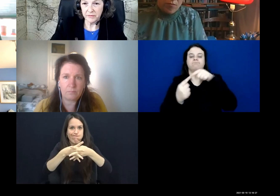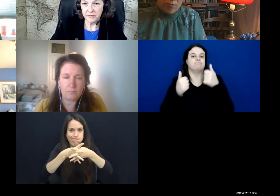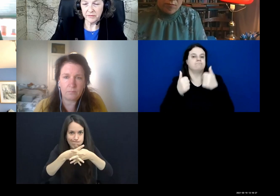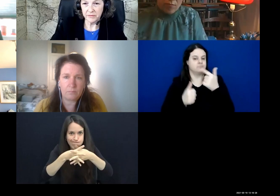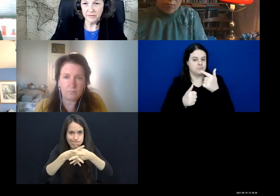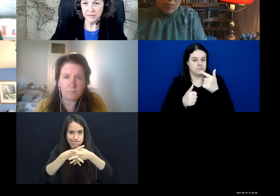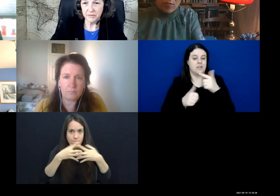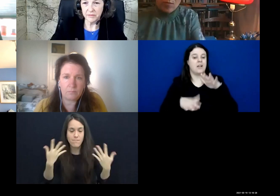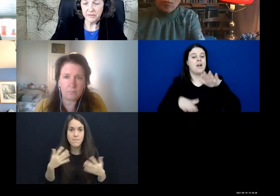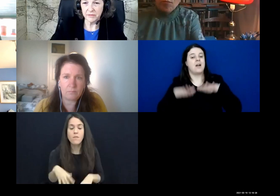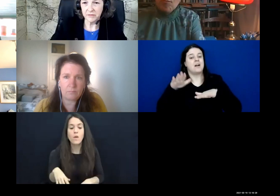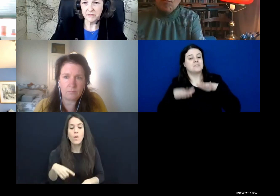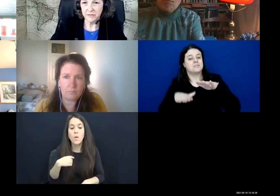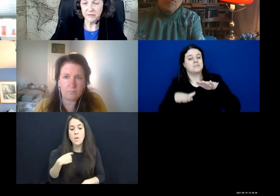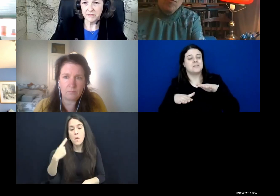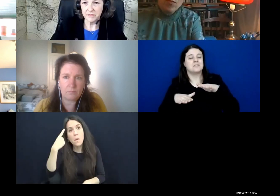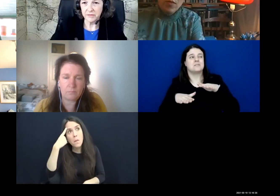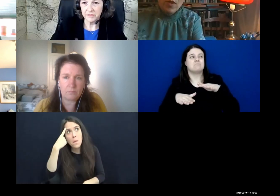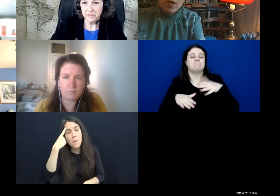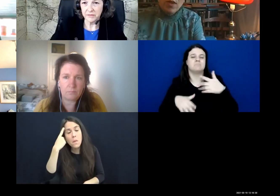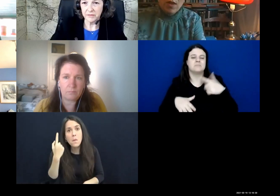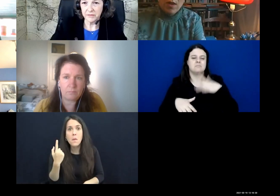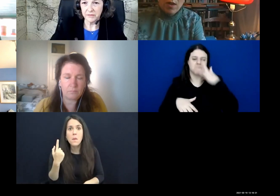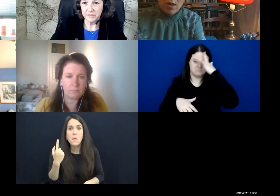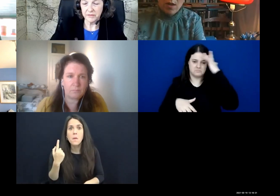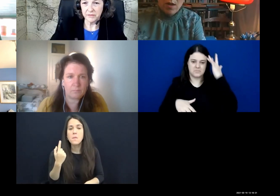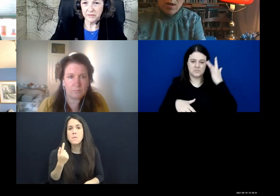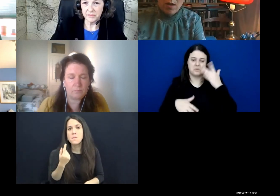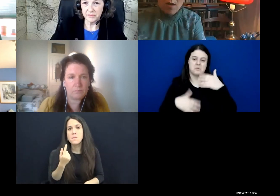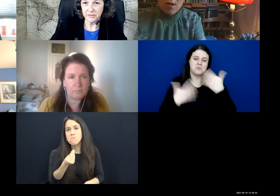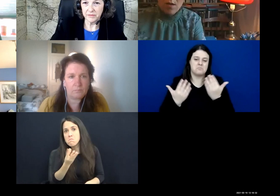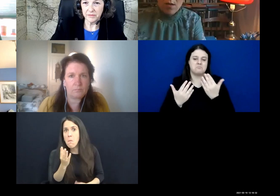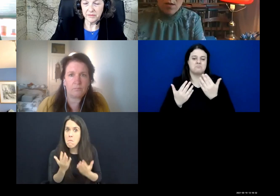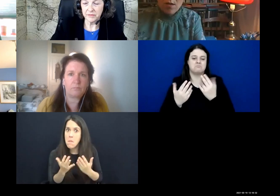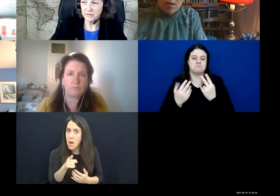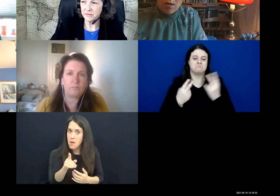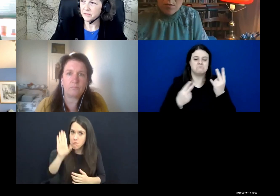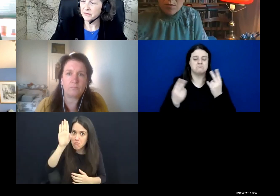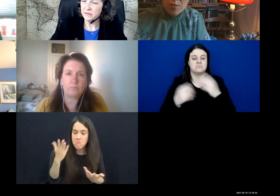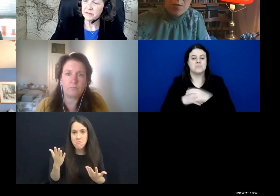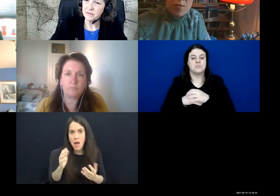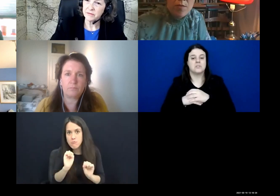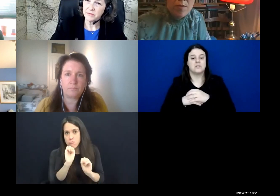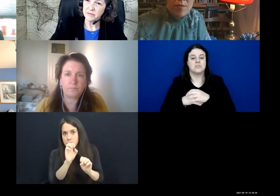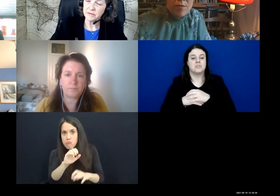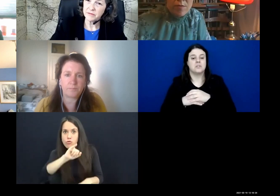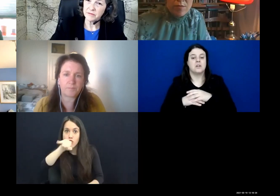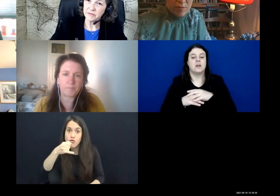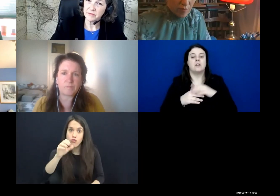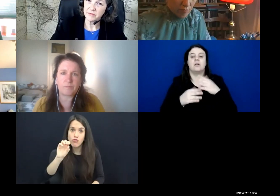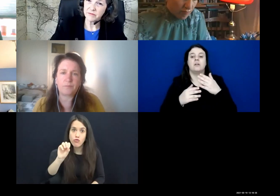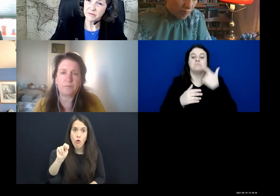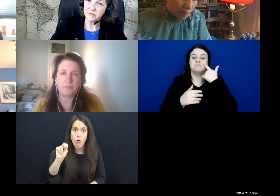of people opted to answer this one. Perhaps Jonathan, can we start with you and then ask Lina?